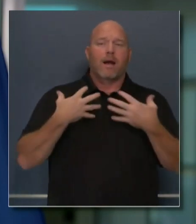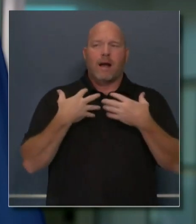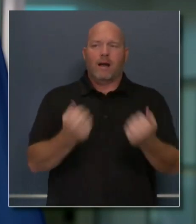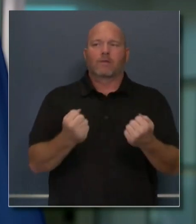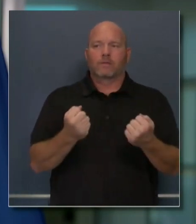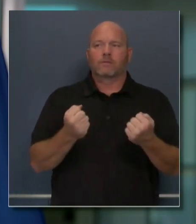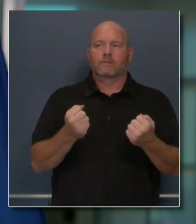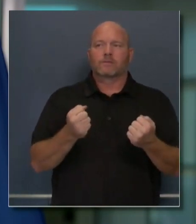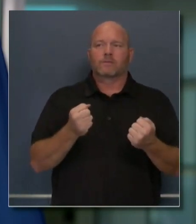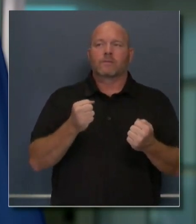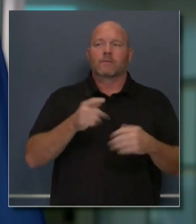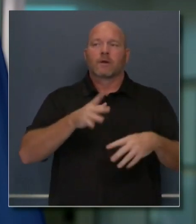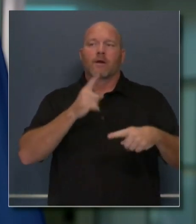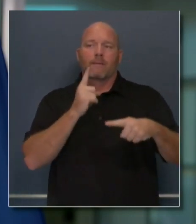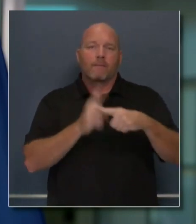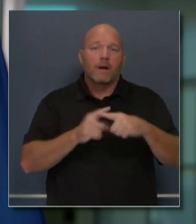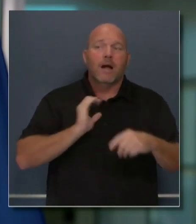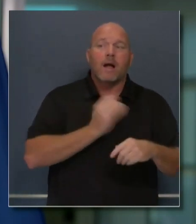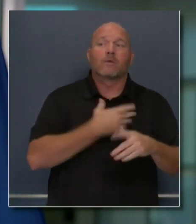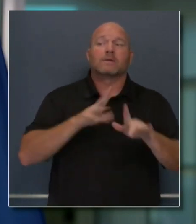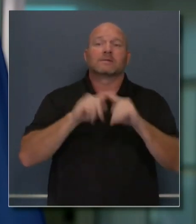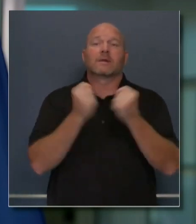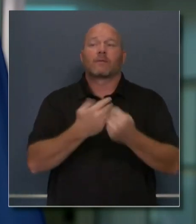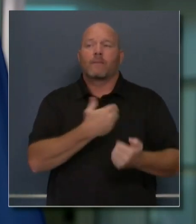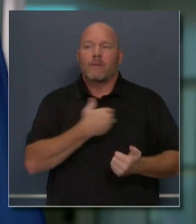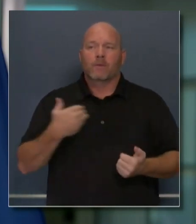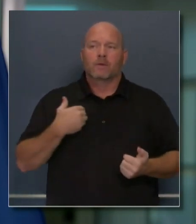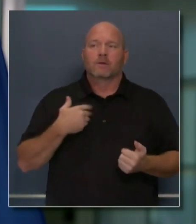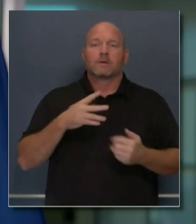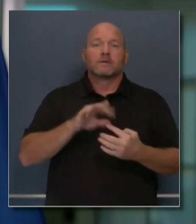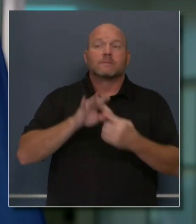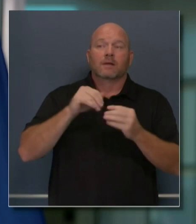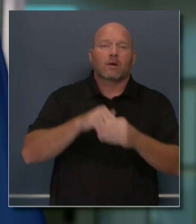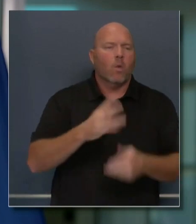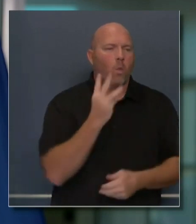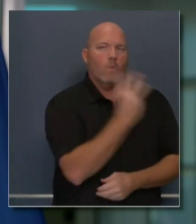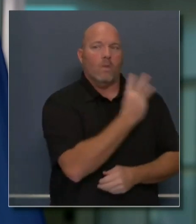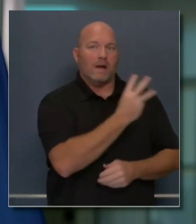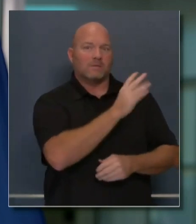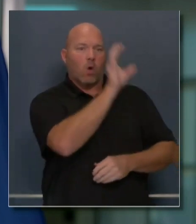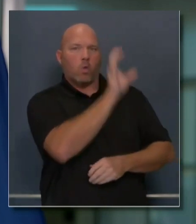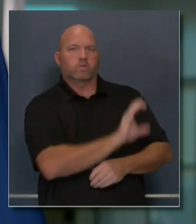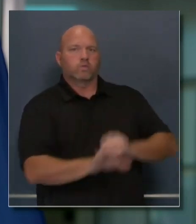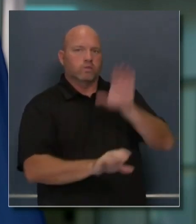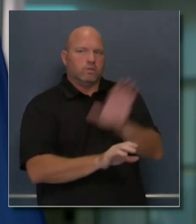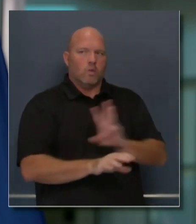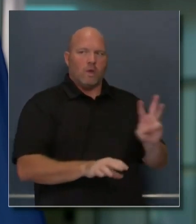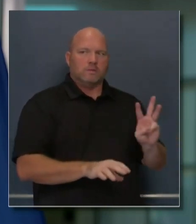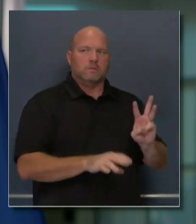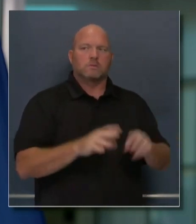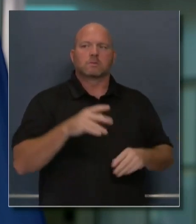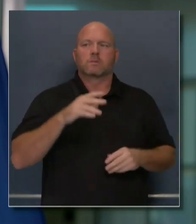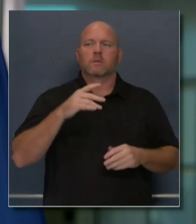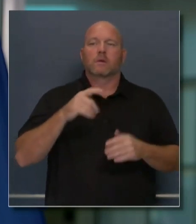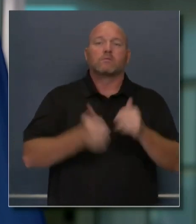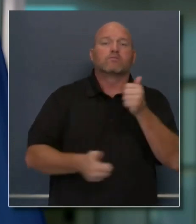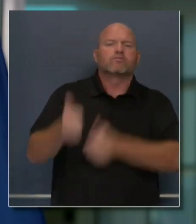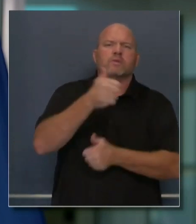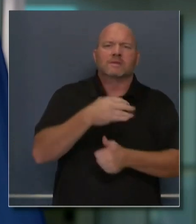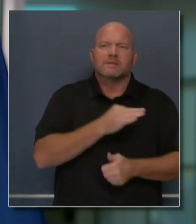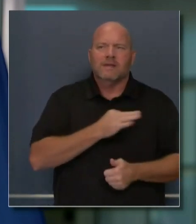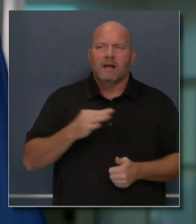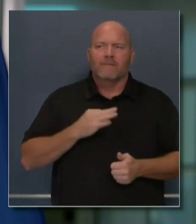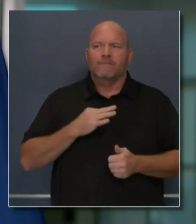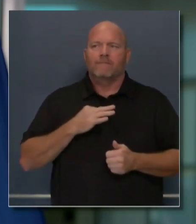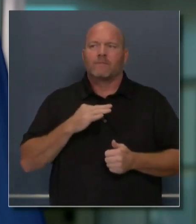but respective team members, particularly in this West Coast collaborative that include our chiefs of staff, are constantly sharing information